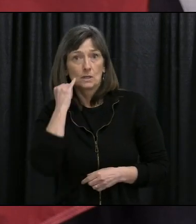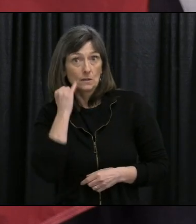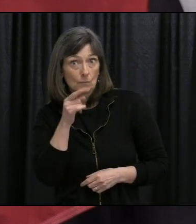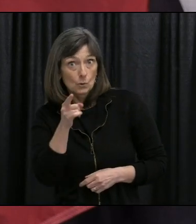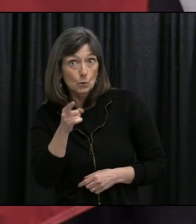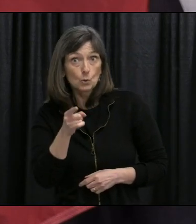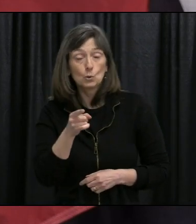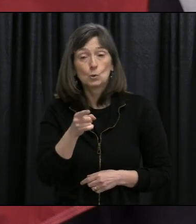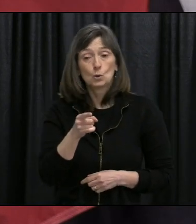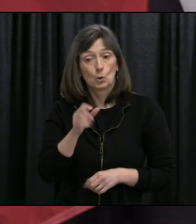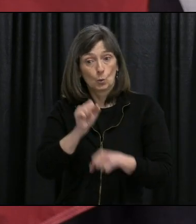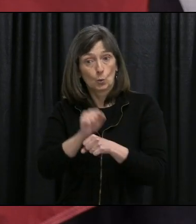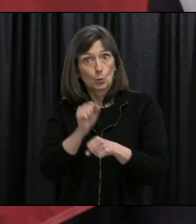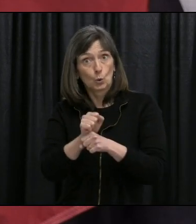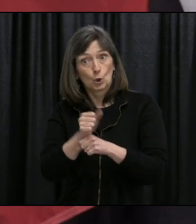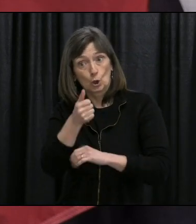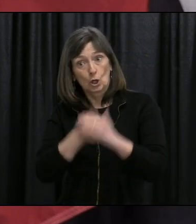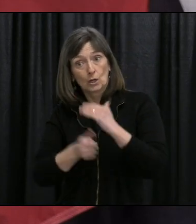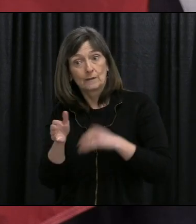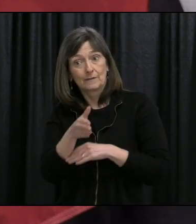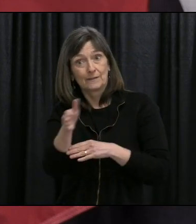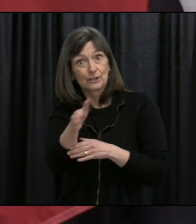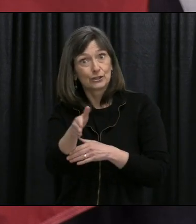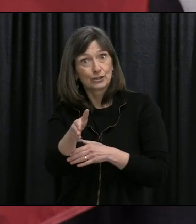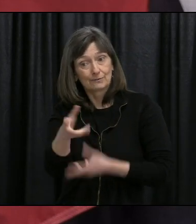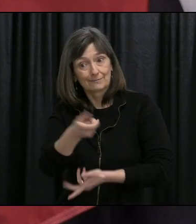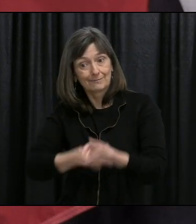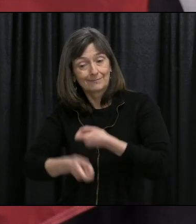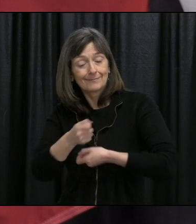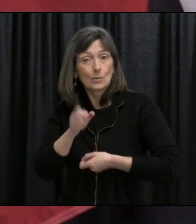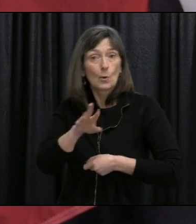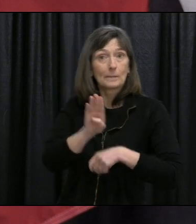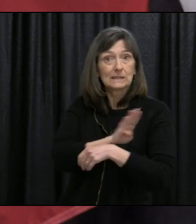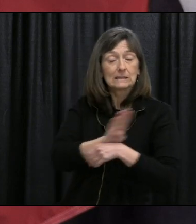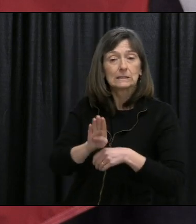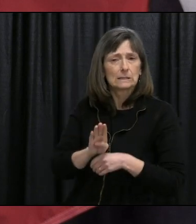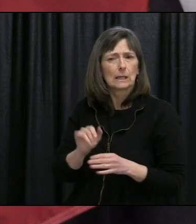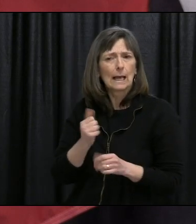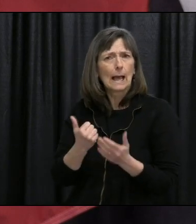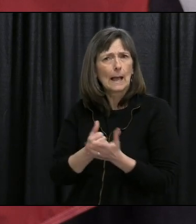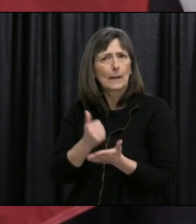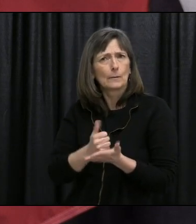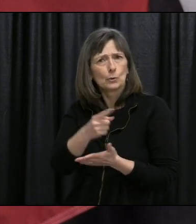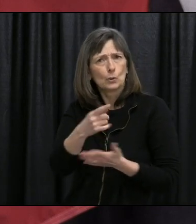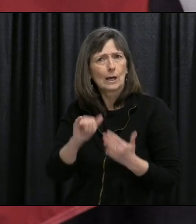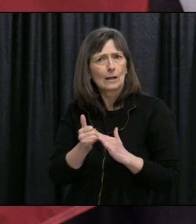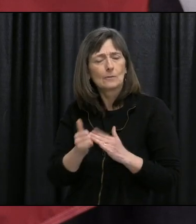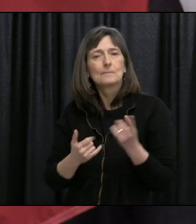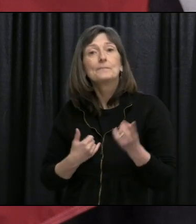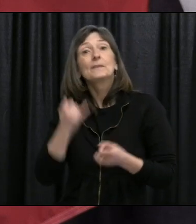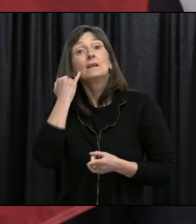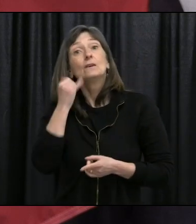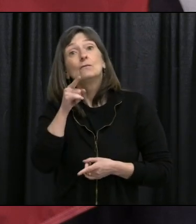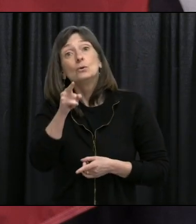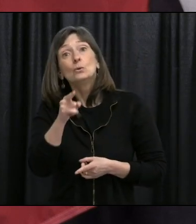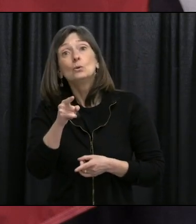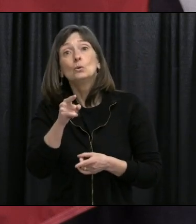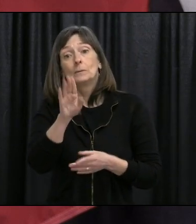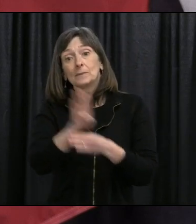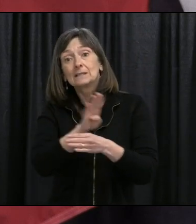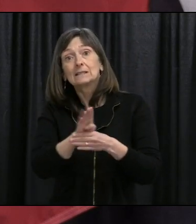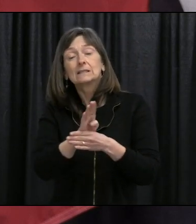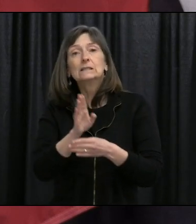a fish harvester? If you're expecting a 25% drop in income this season, you will get support to